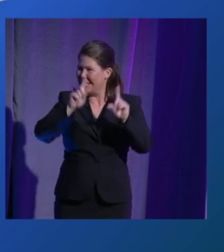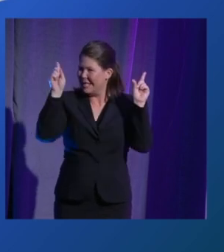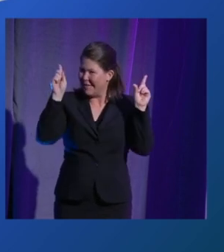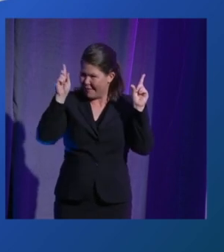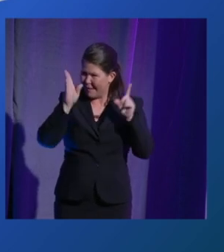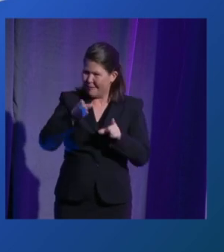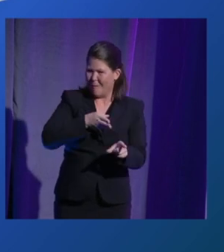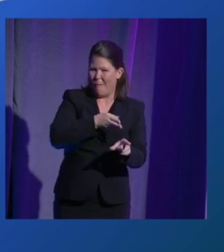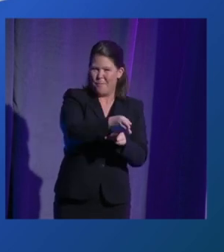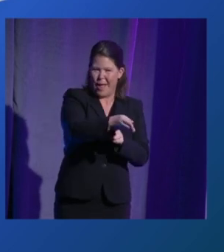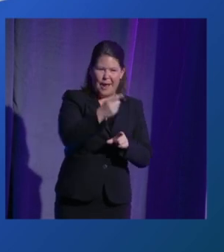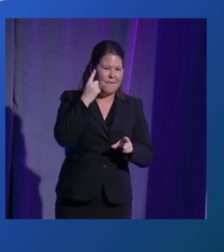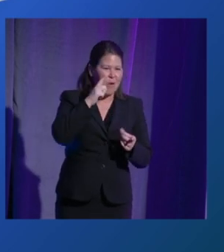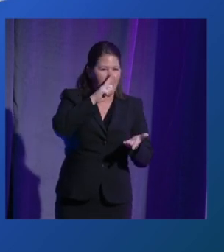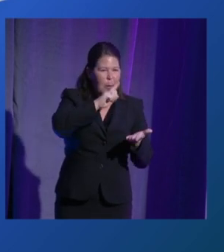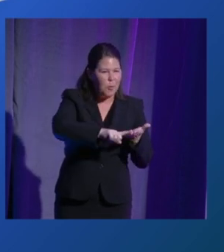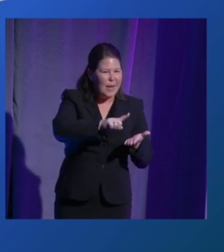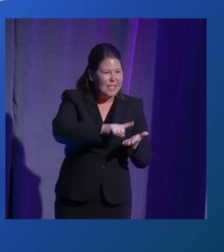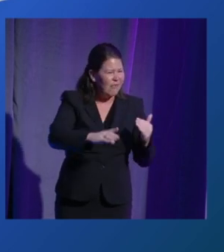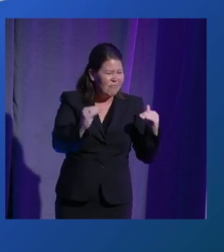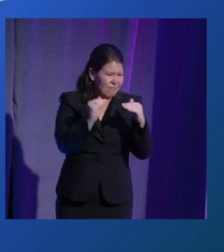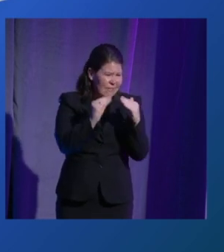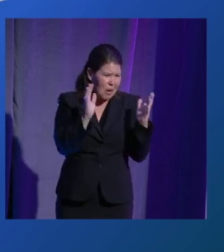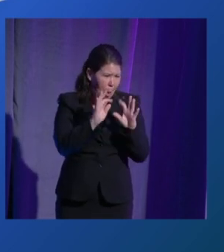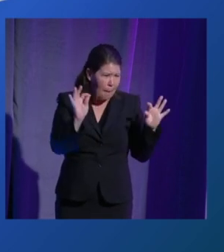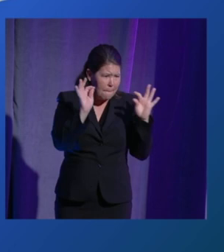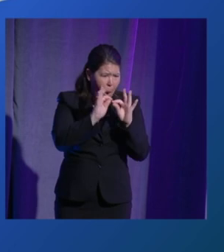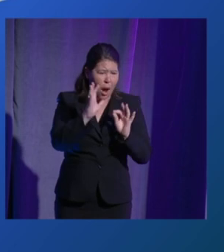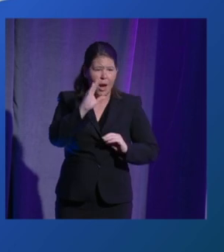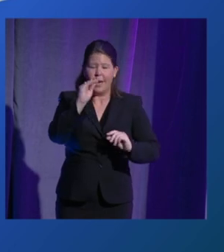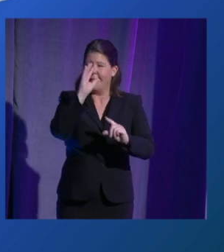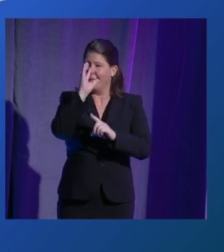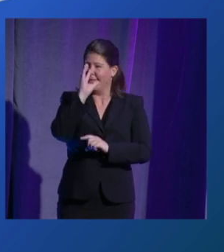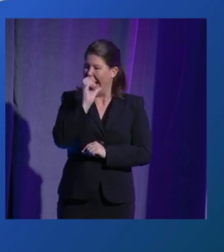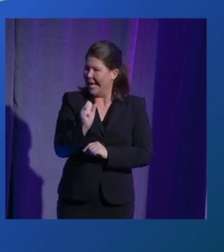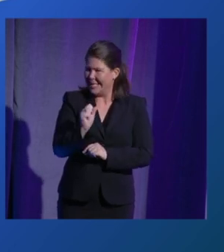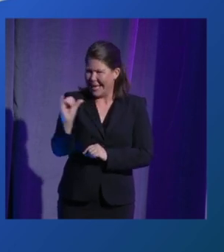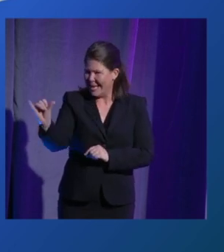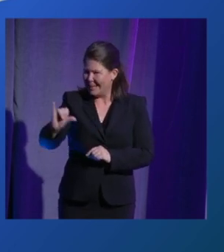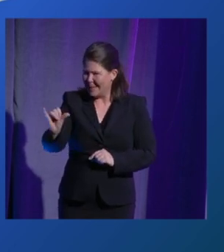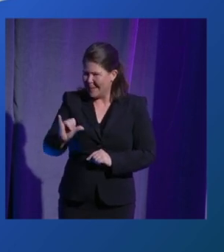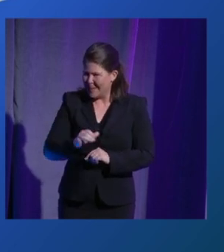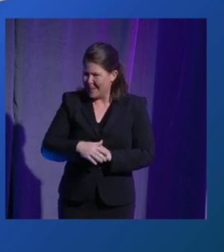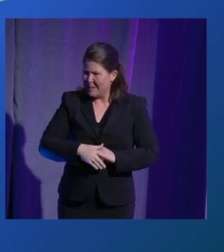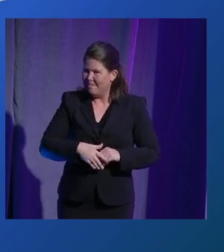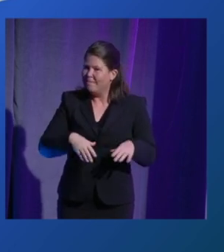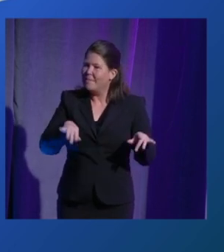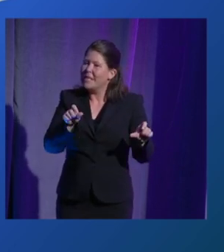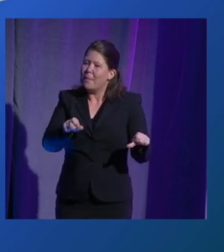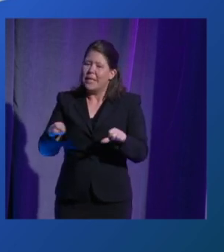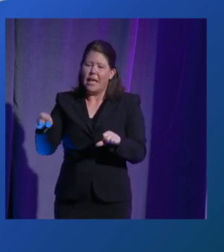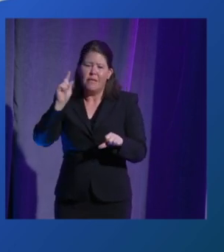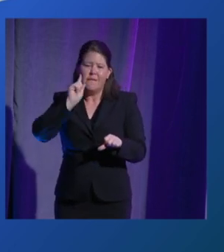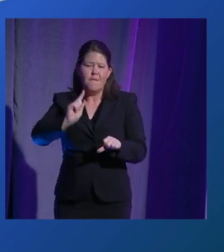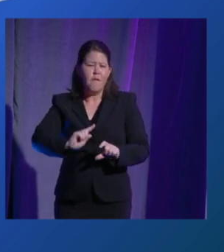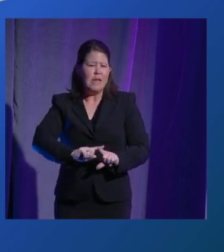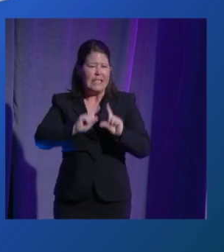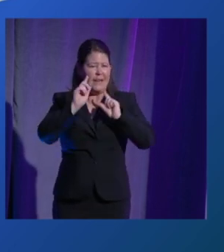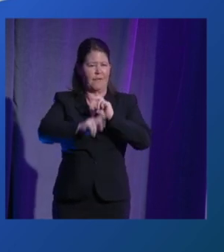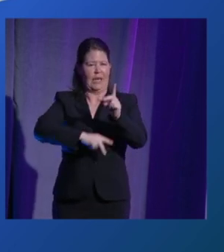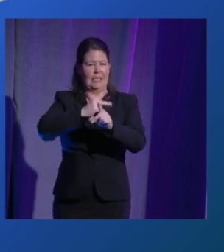important um and fascinating and has the potential of uh of a different kind of